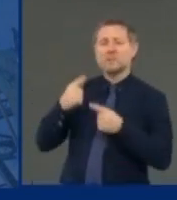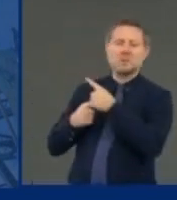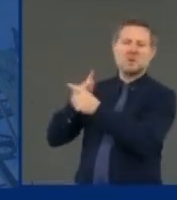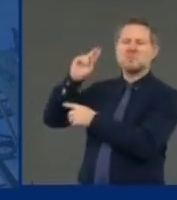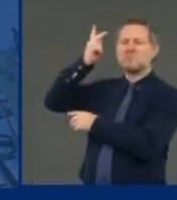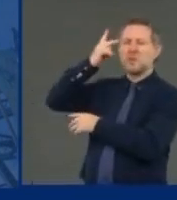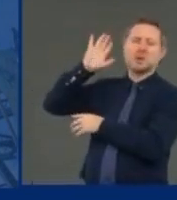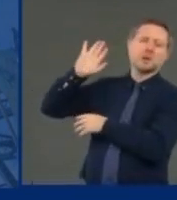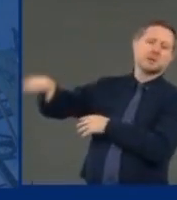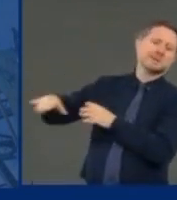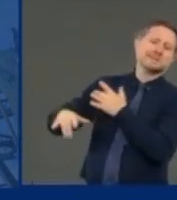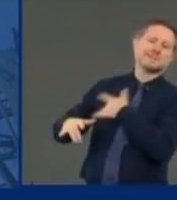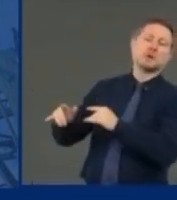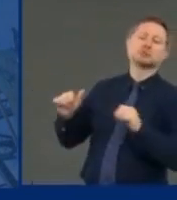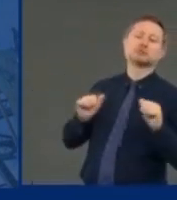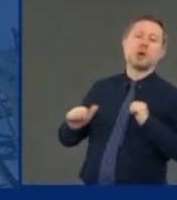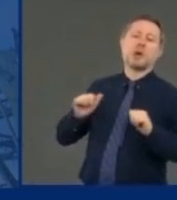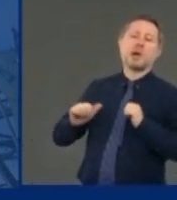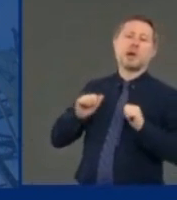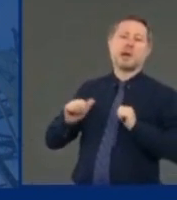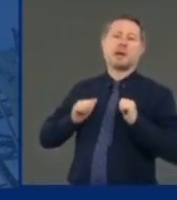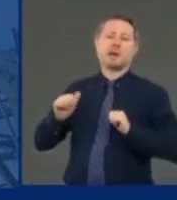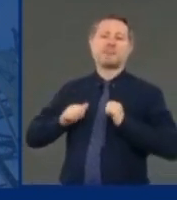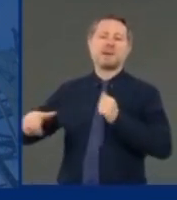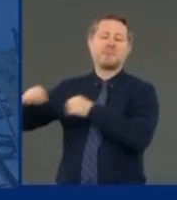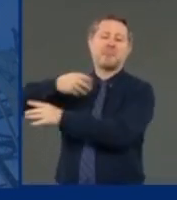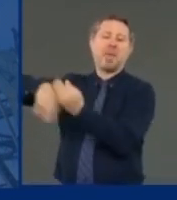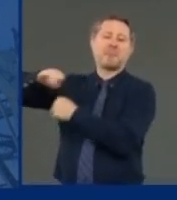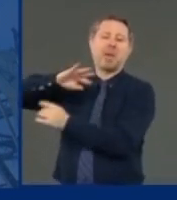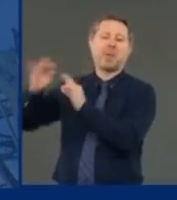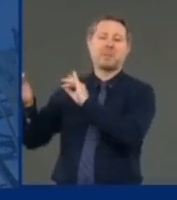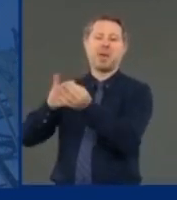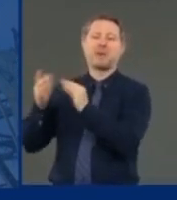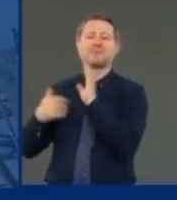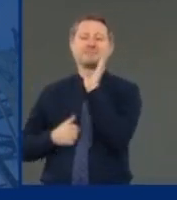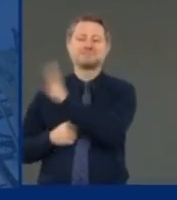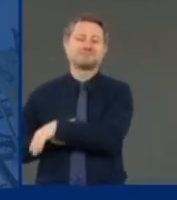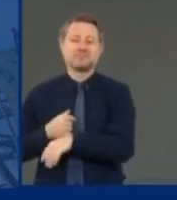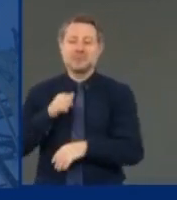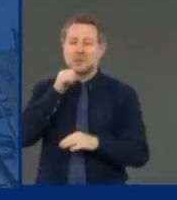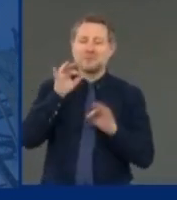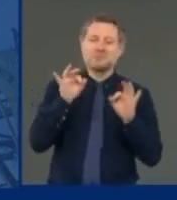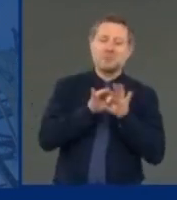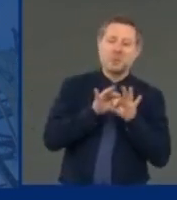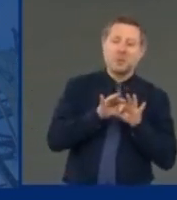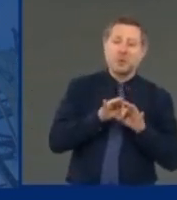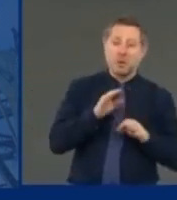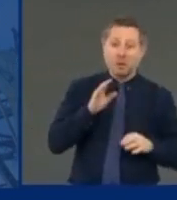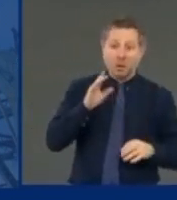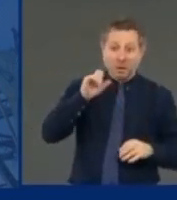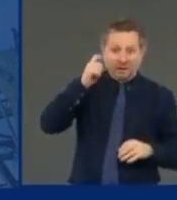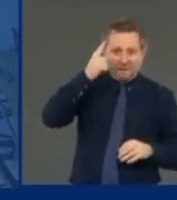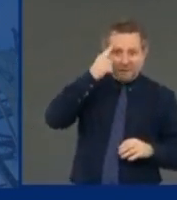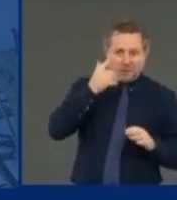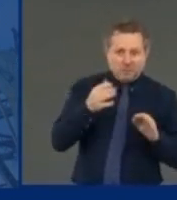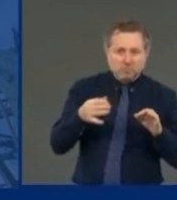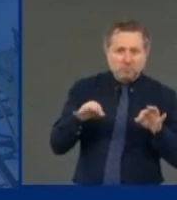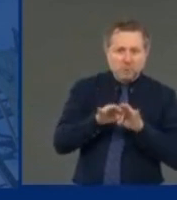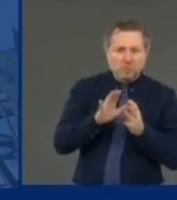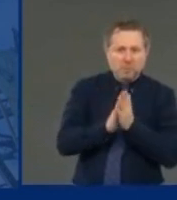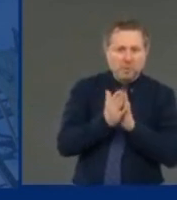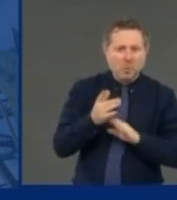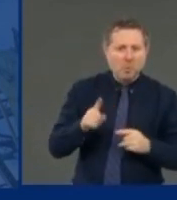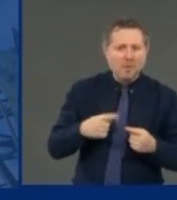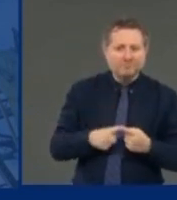It's not that important. When does government really become important? Probably almost not in my